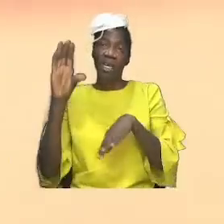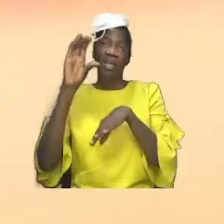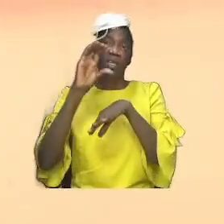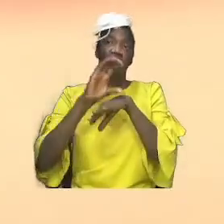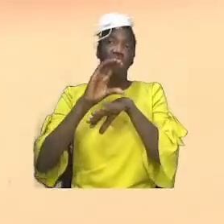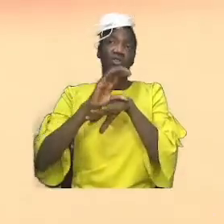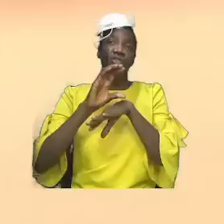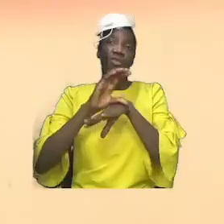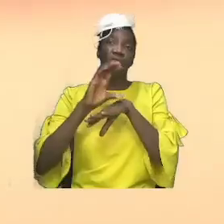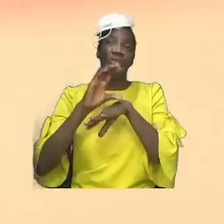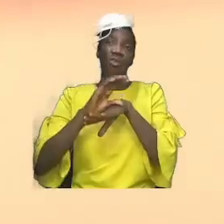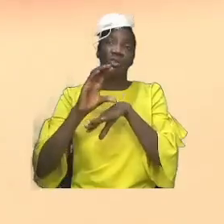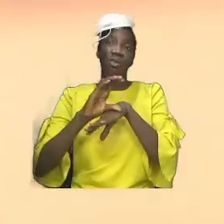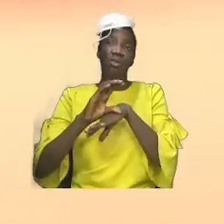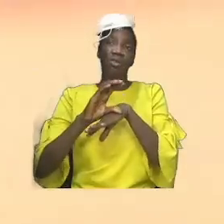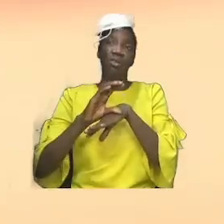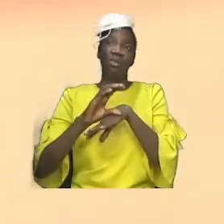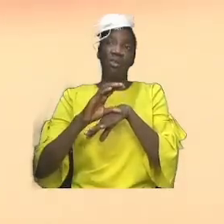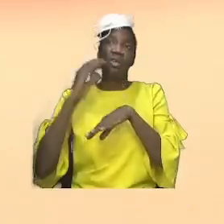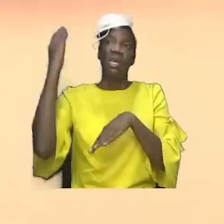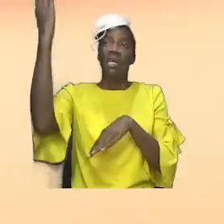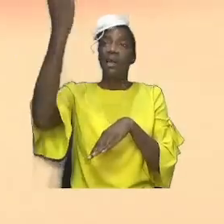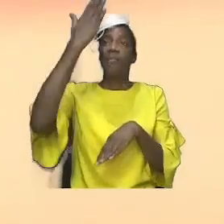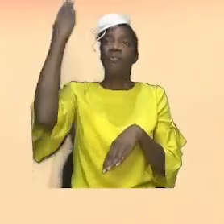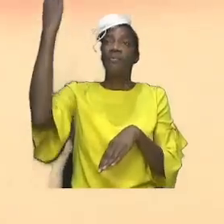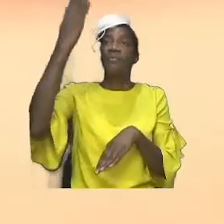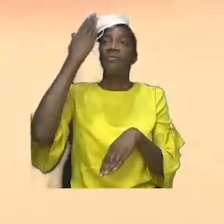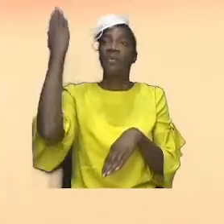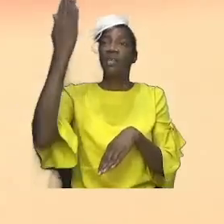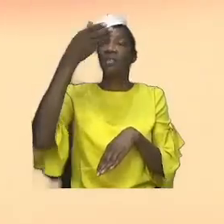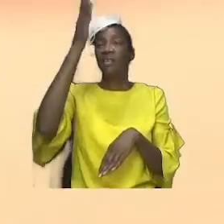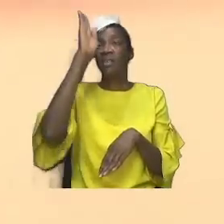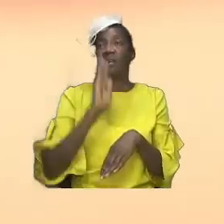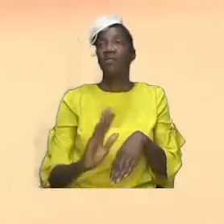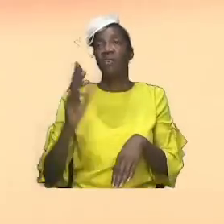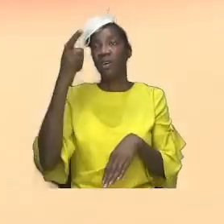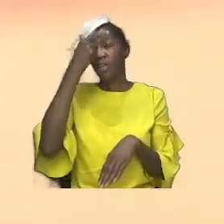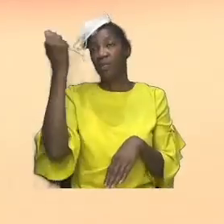that have left the presence of God because of how God